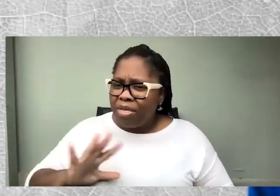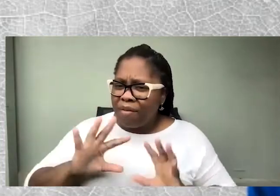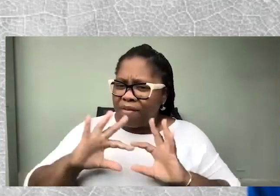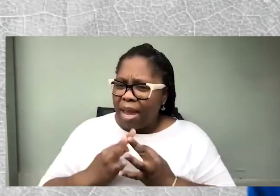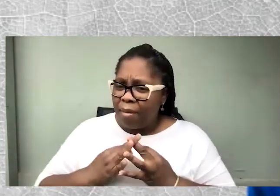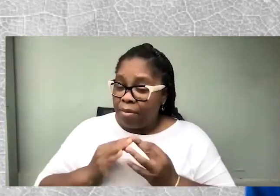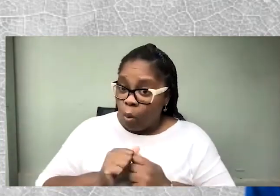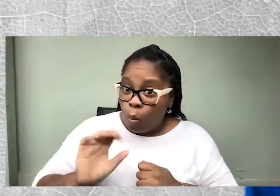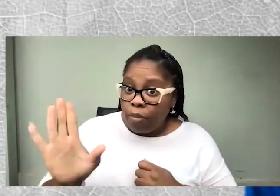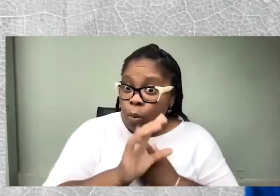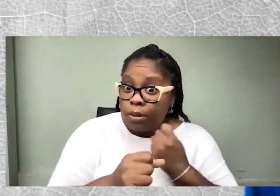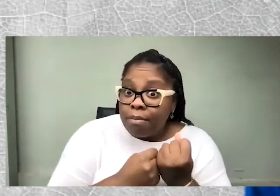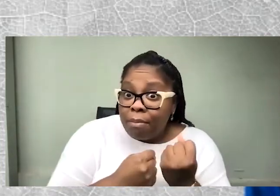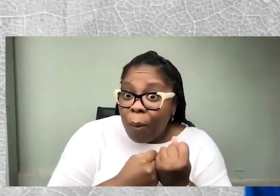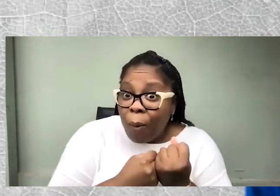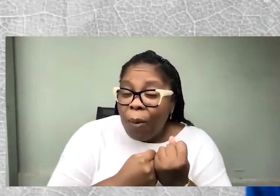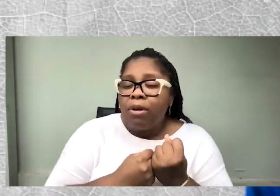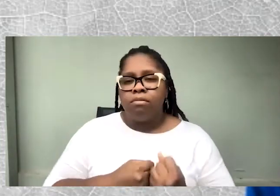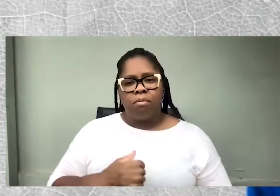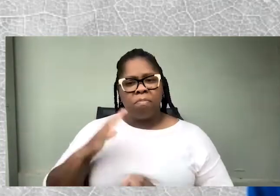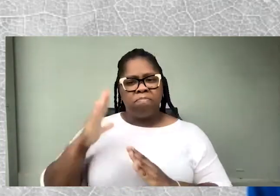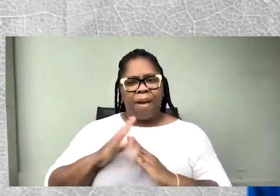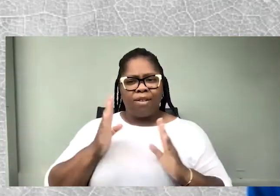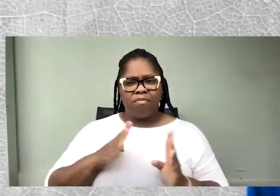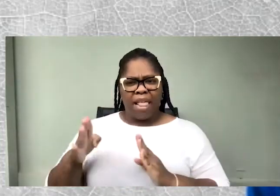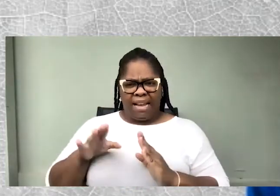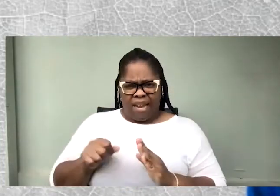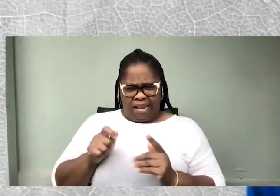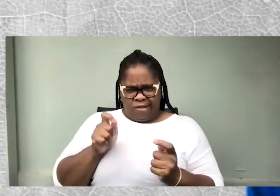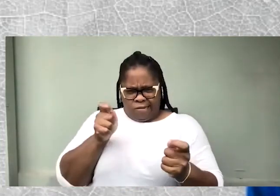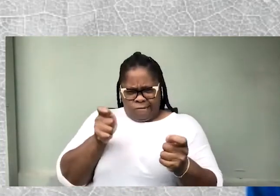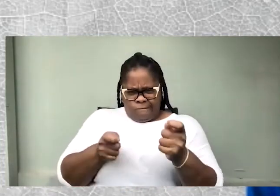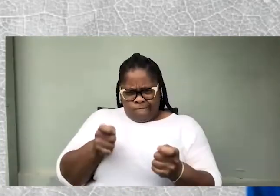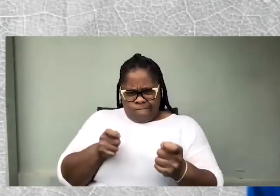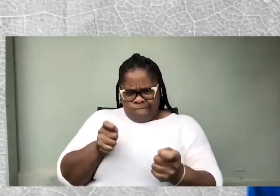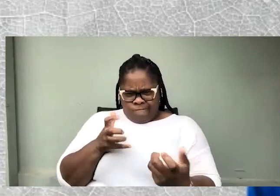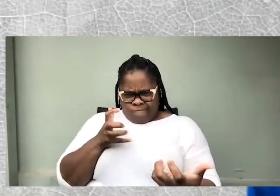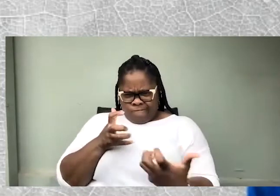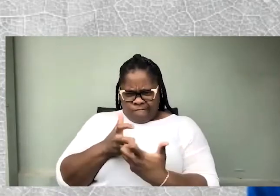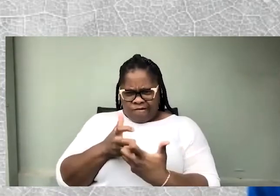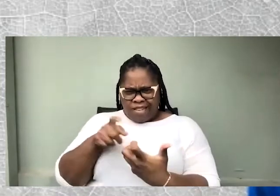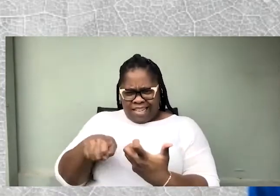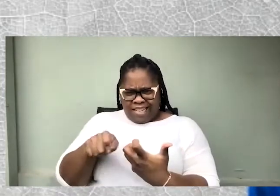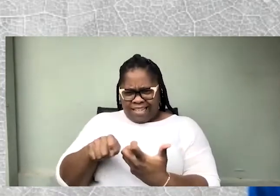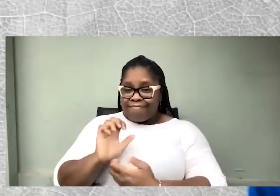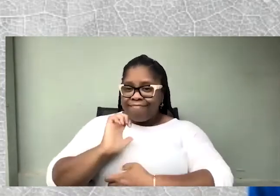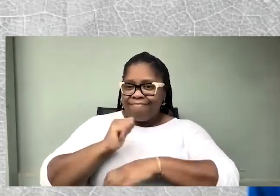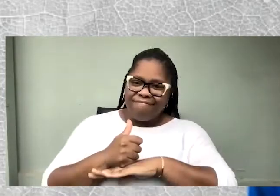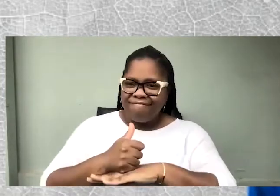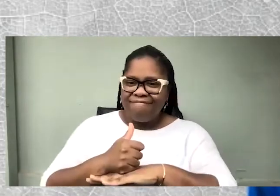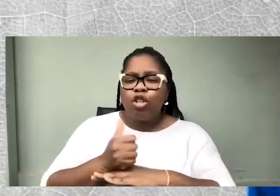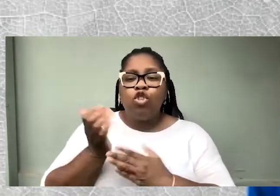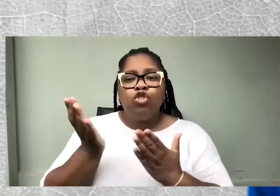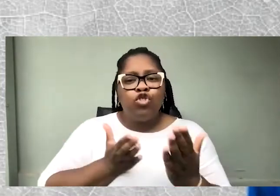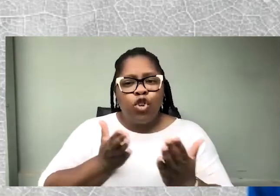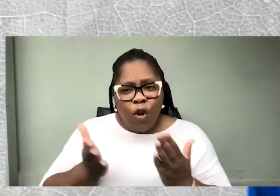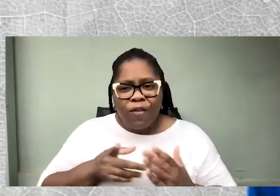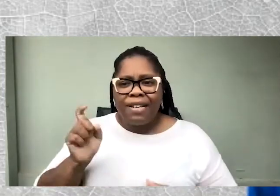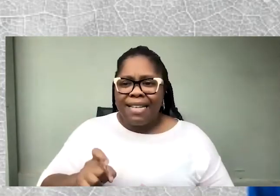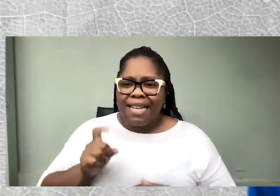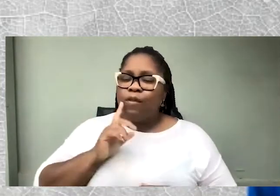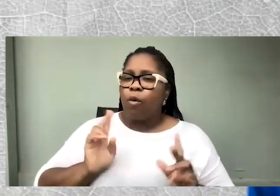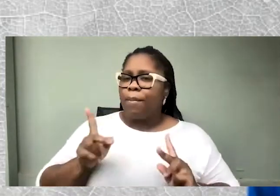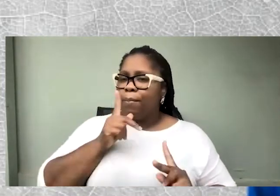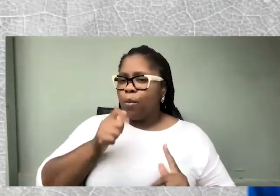the Master Plan can be tailored and implemented in the best way possible that serves the needs of families in Orange